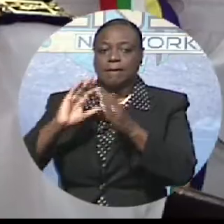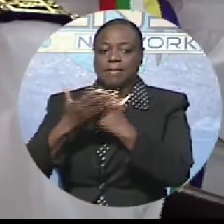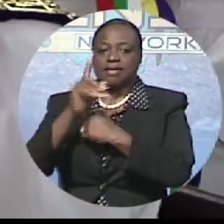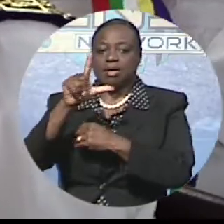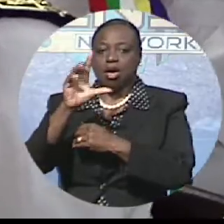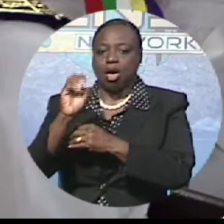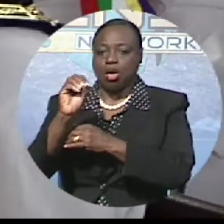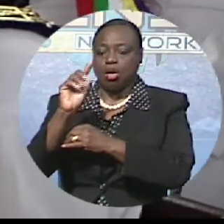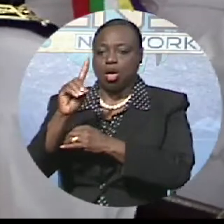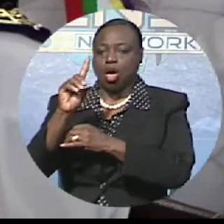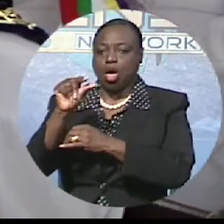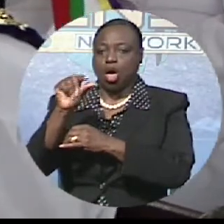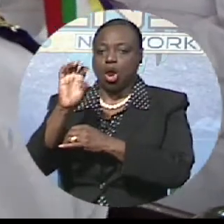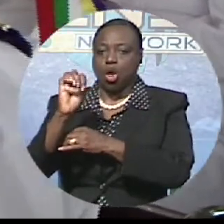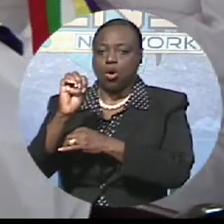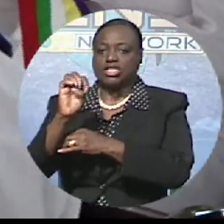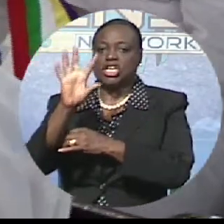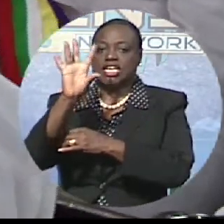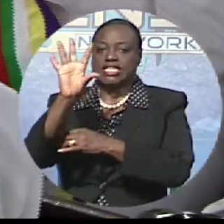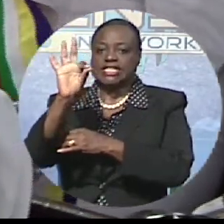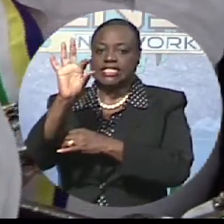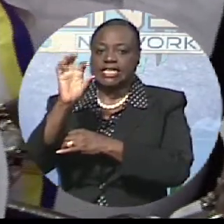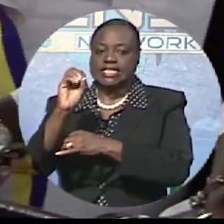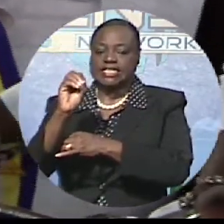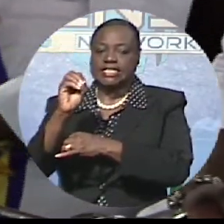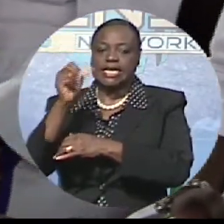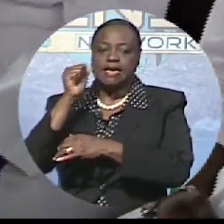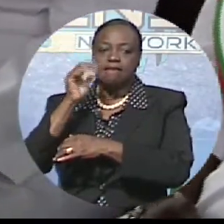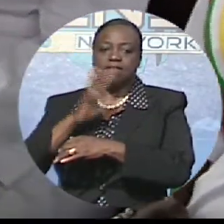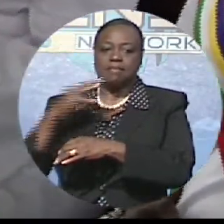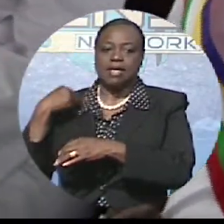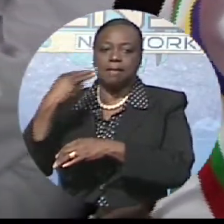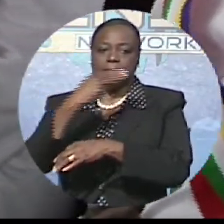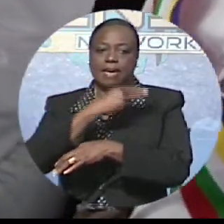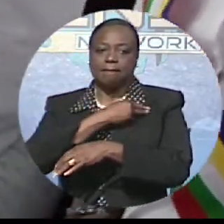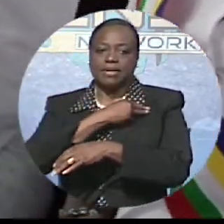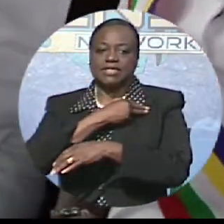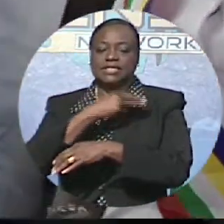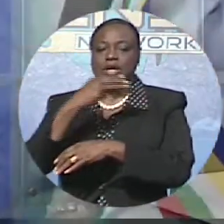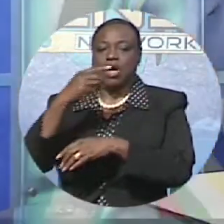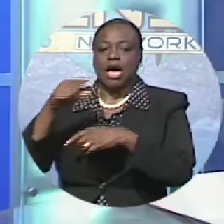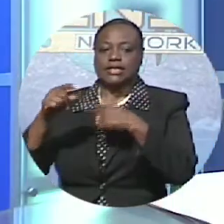About 60 of the female members attended the service with their male colleagues.